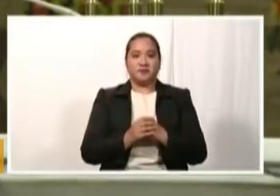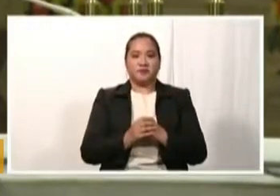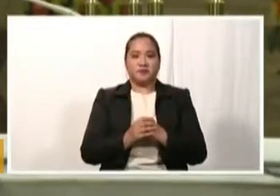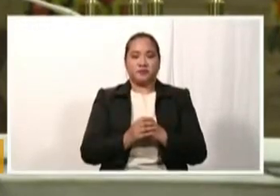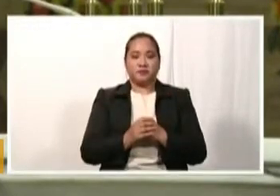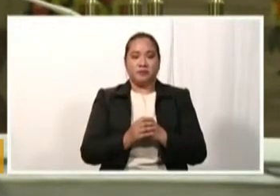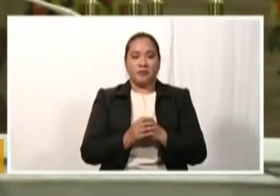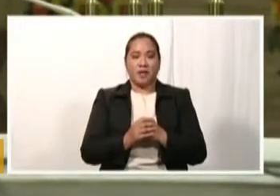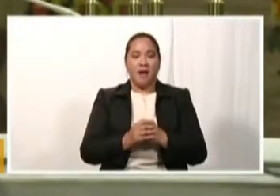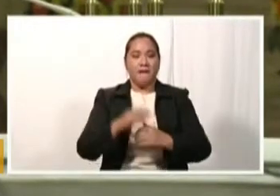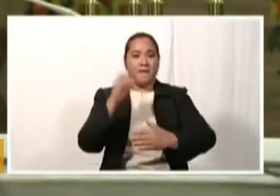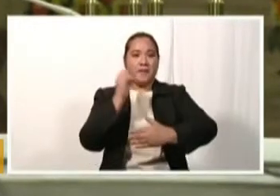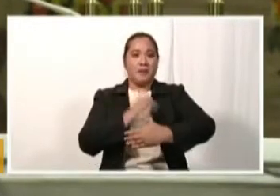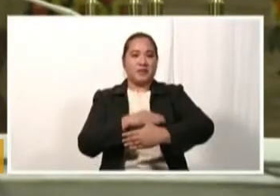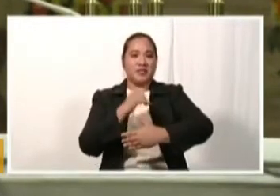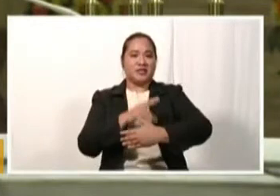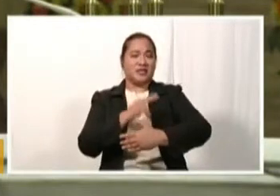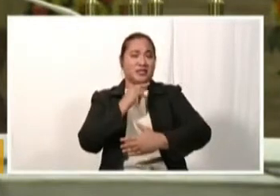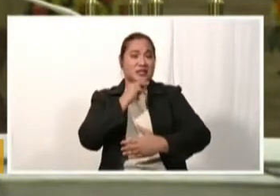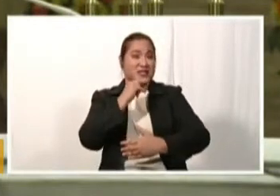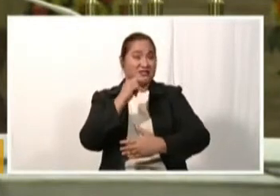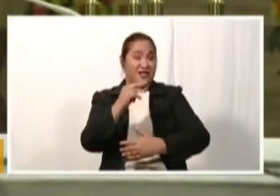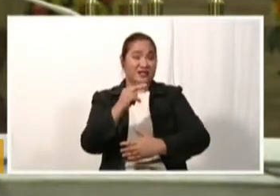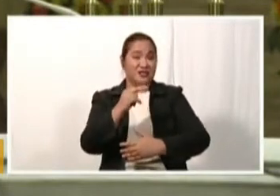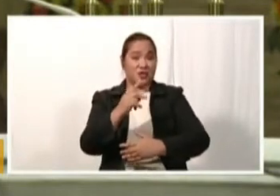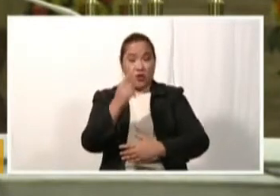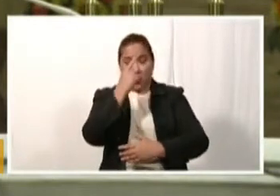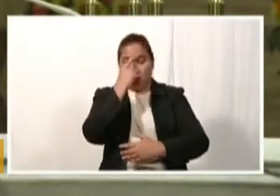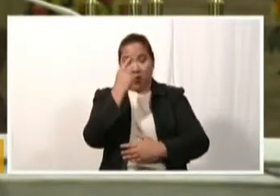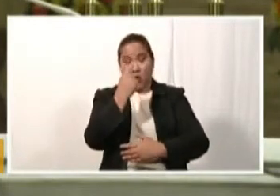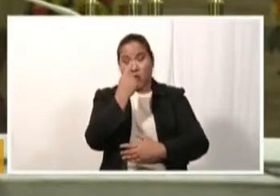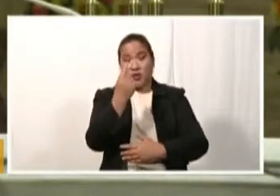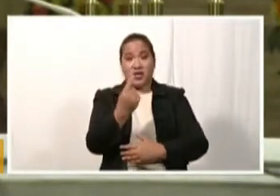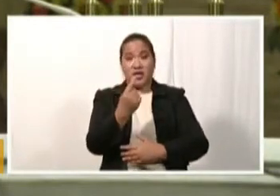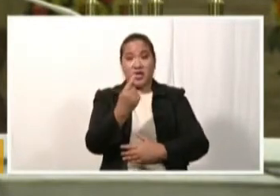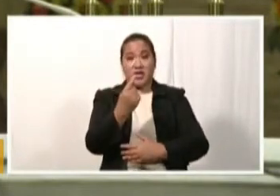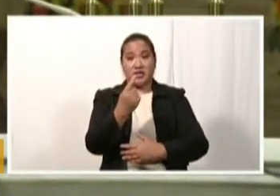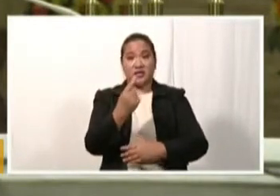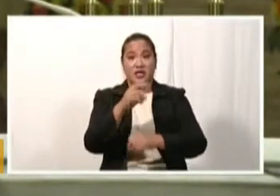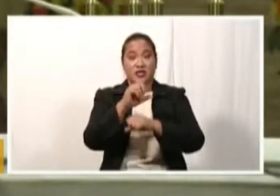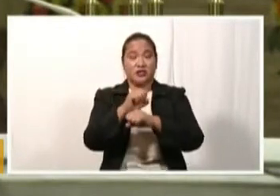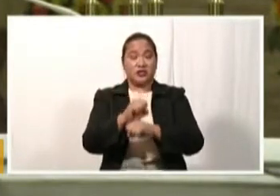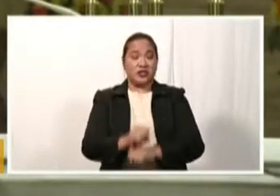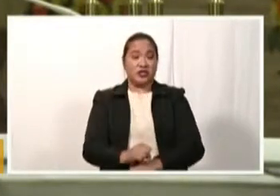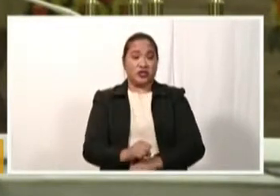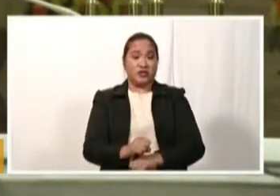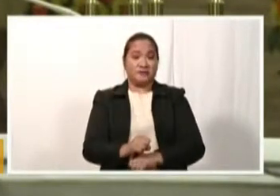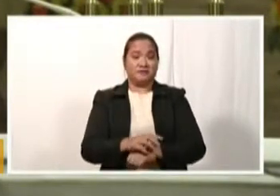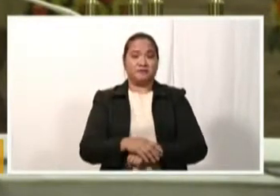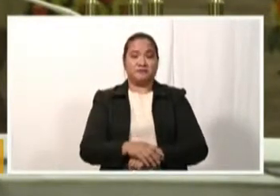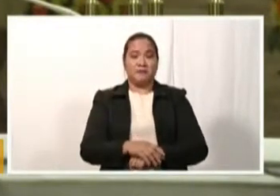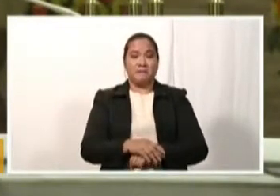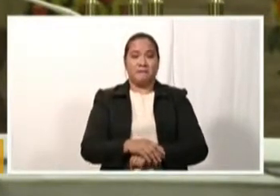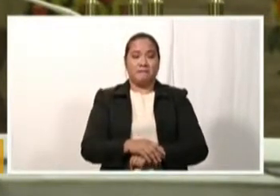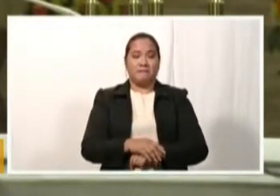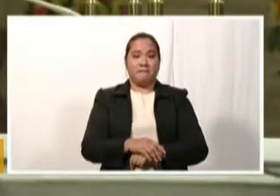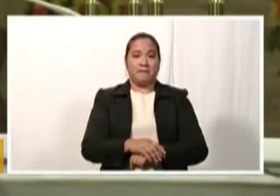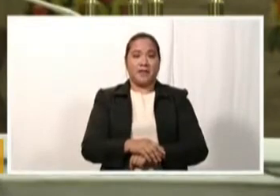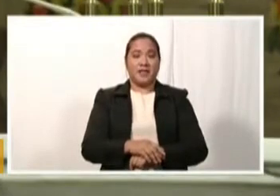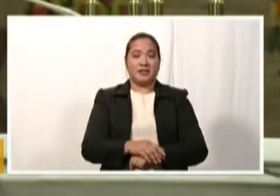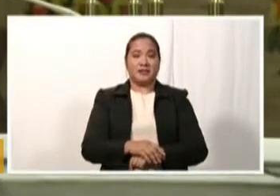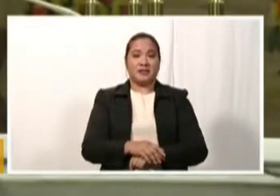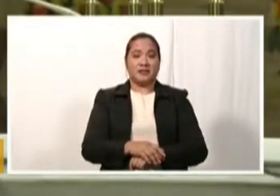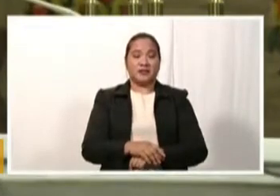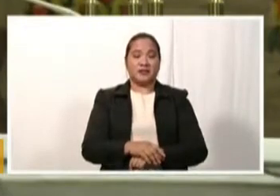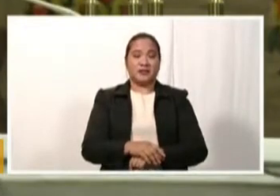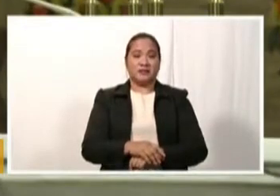Baptism is not just a ritual or a tradition. It